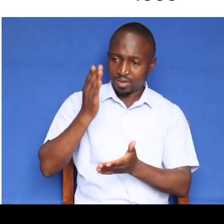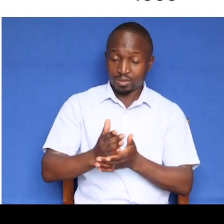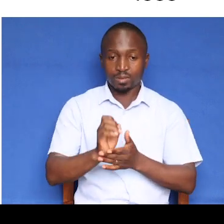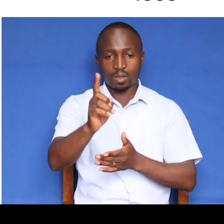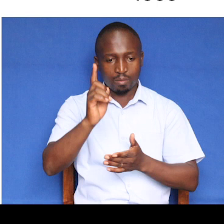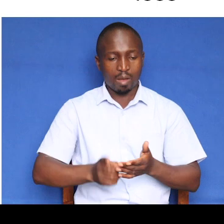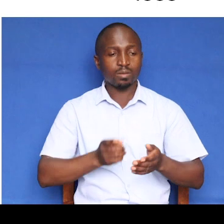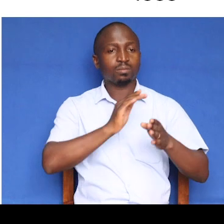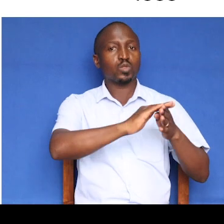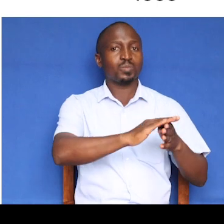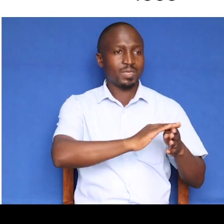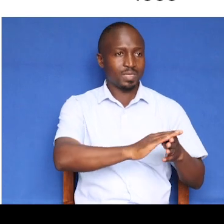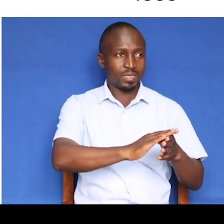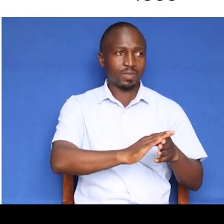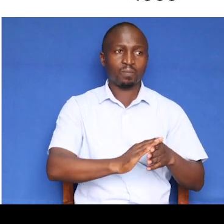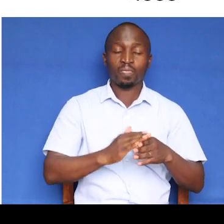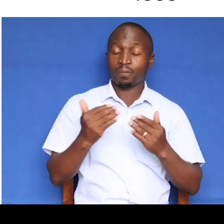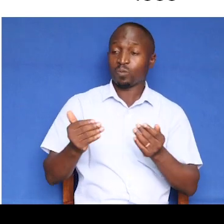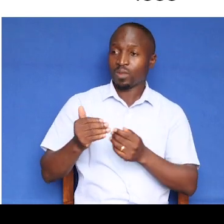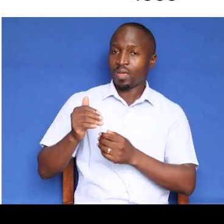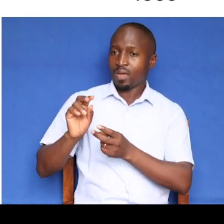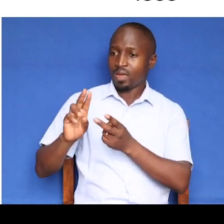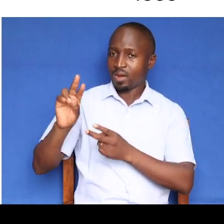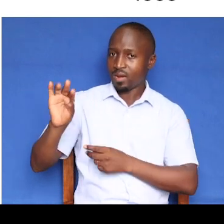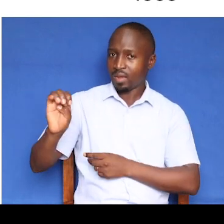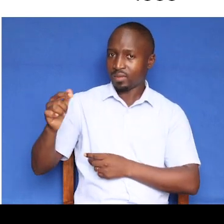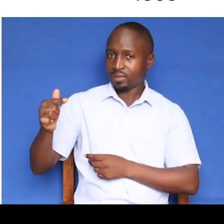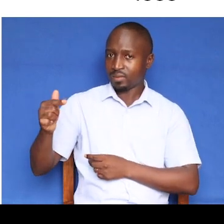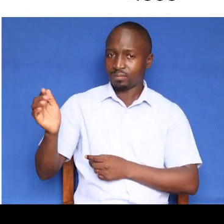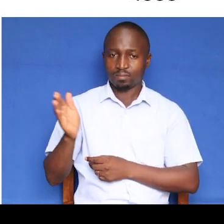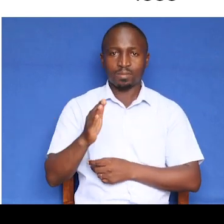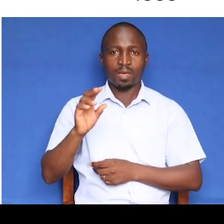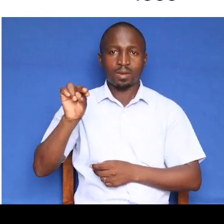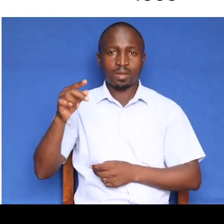Net national disposable income. Net national disposable income,